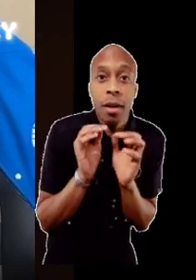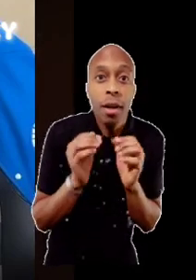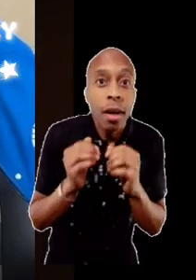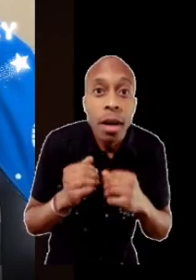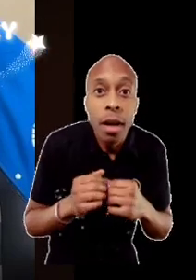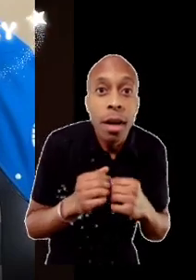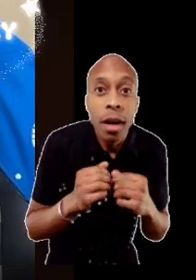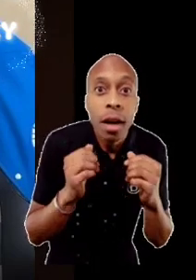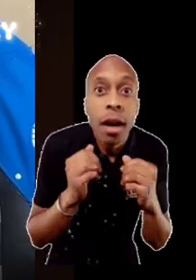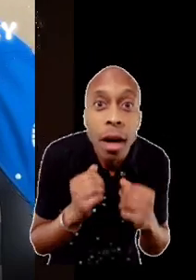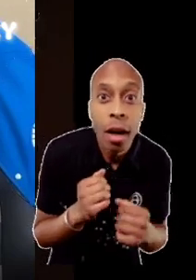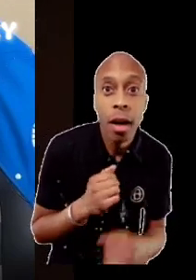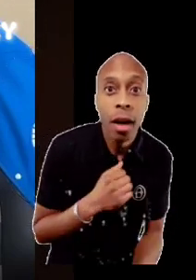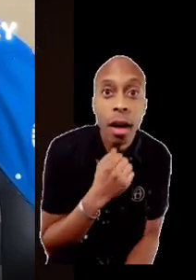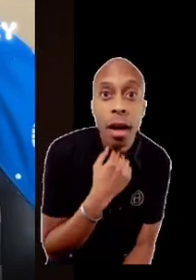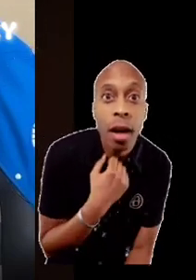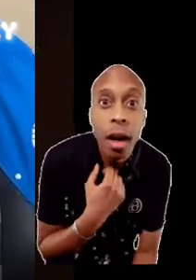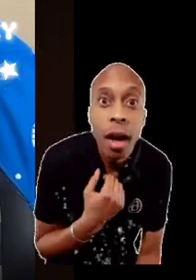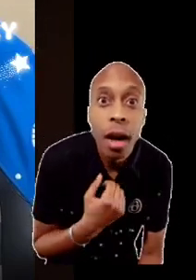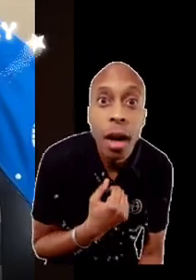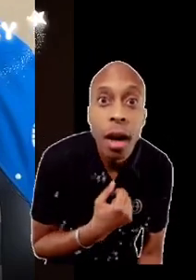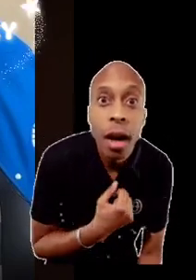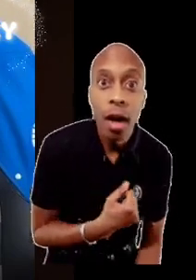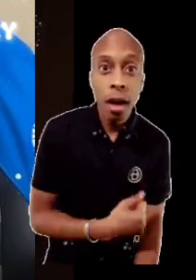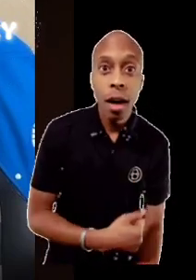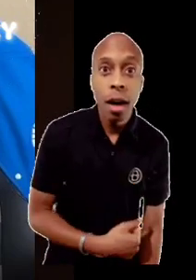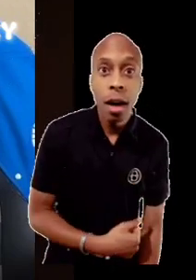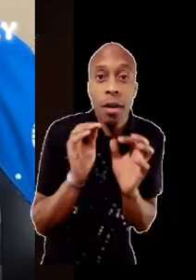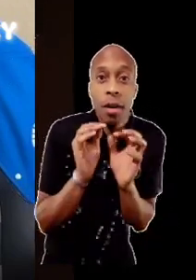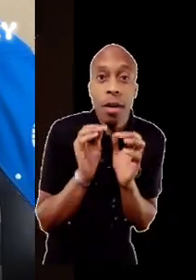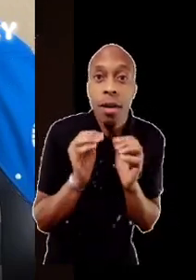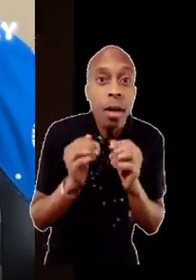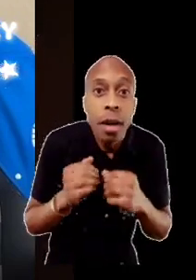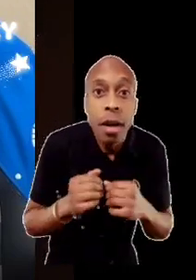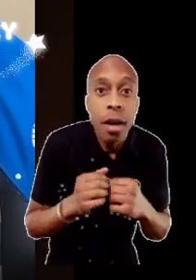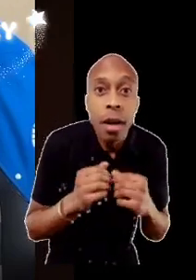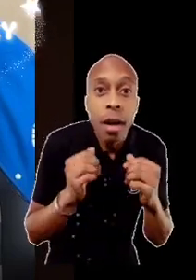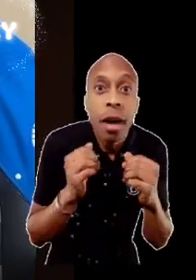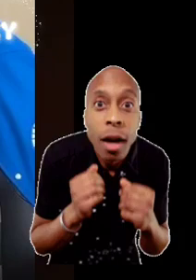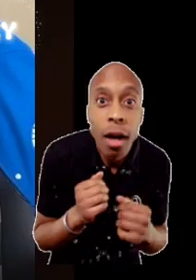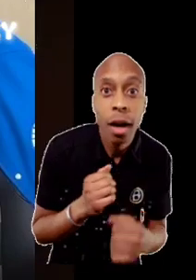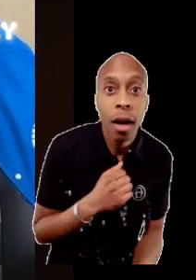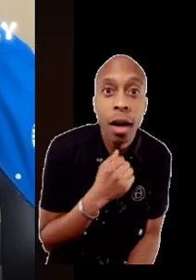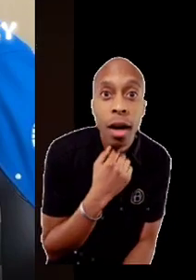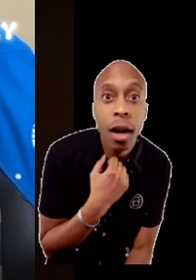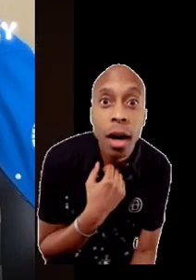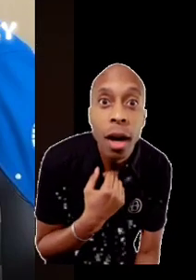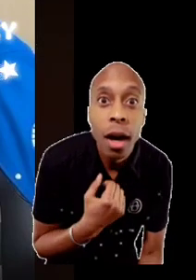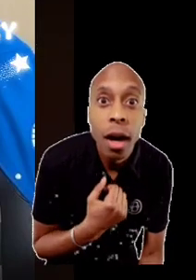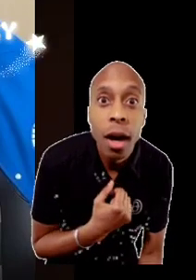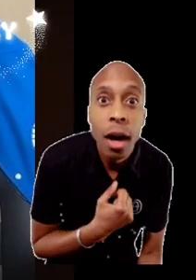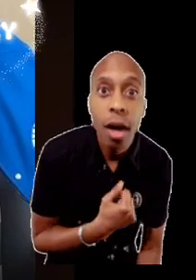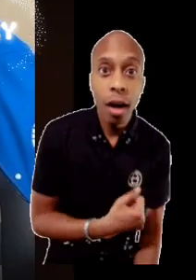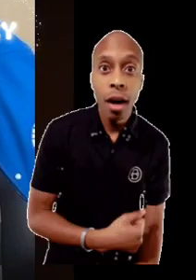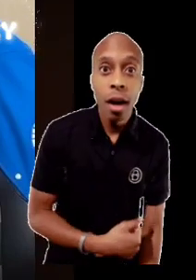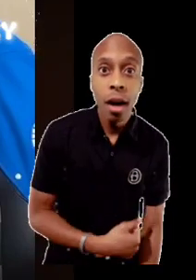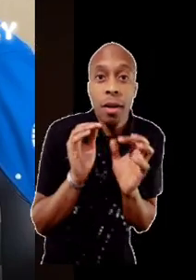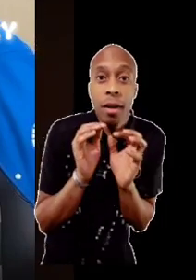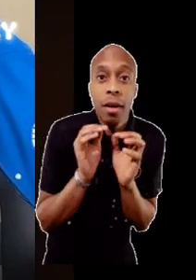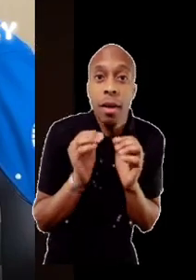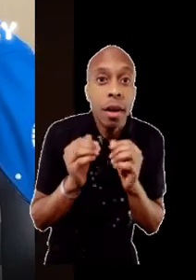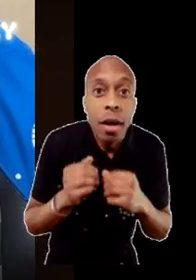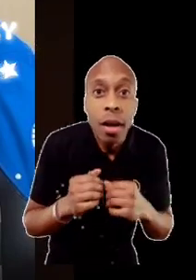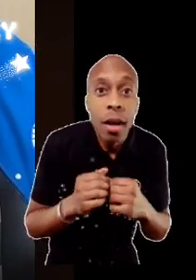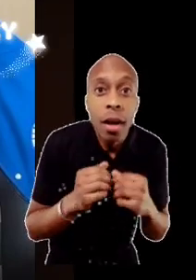them don't come with nothing before a pastor ever sit down and grab no mics or even